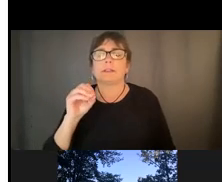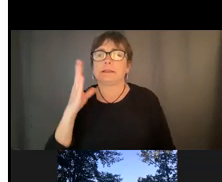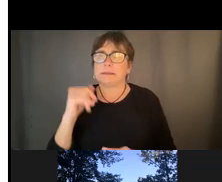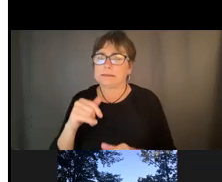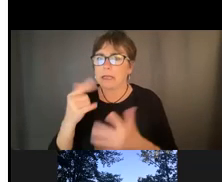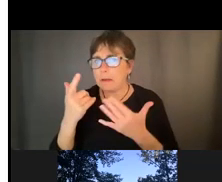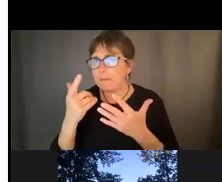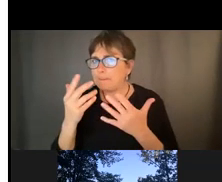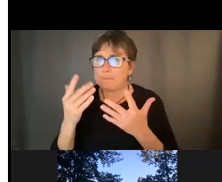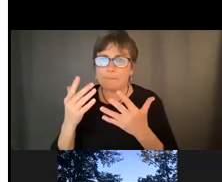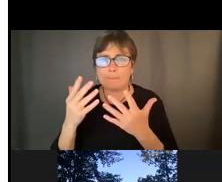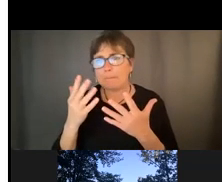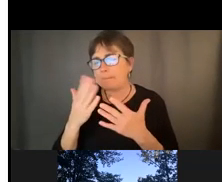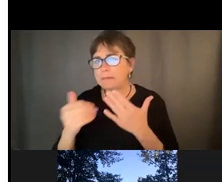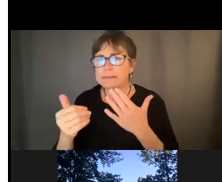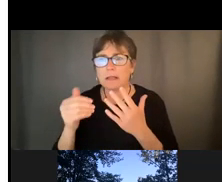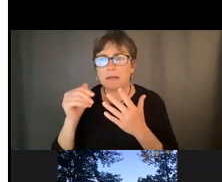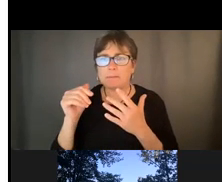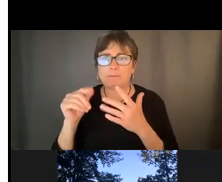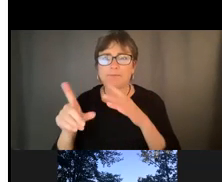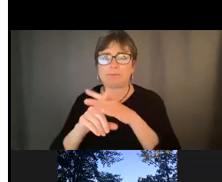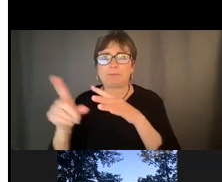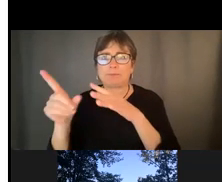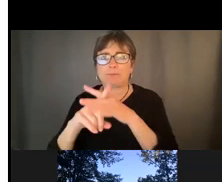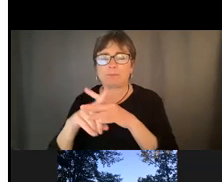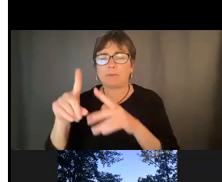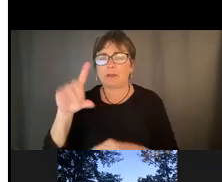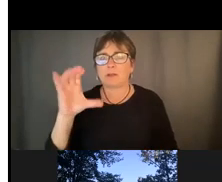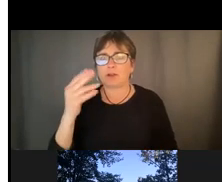chat. Give me a second. If there are immediate questions, I don't wanna.